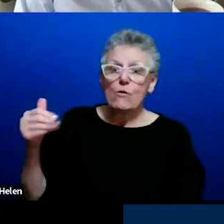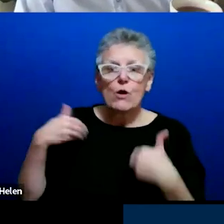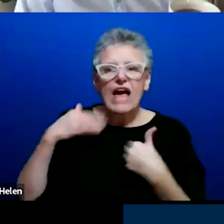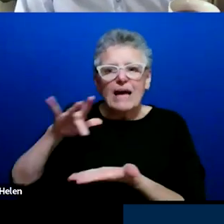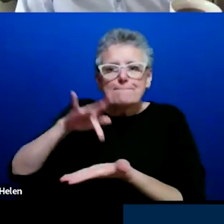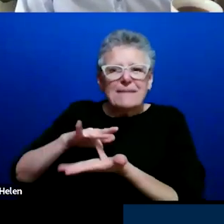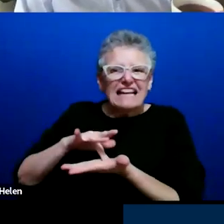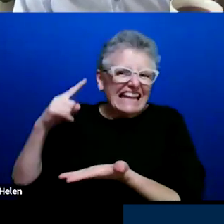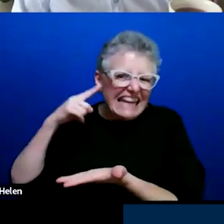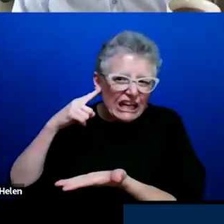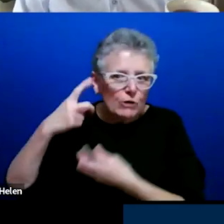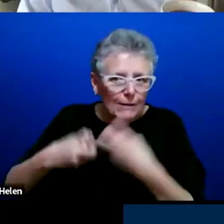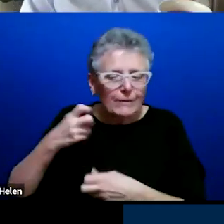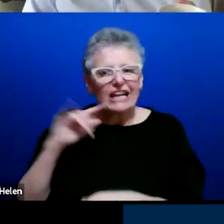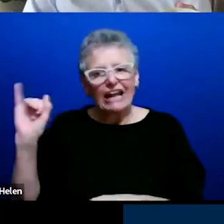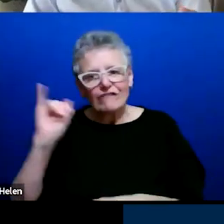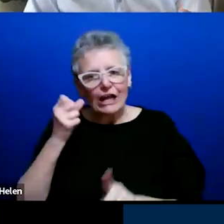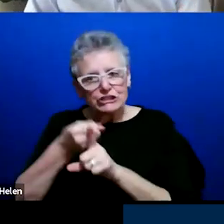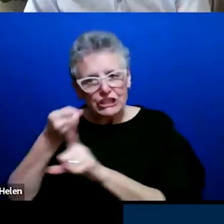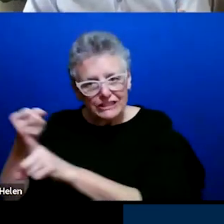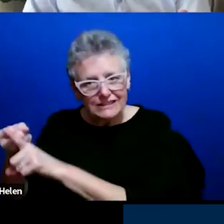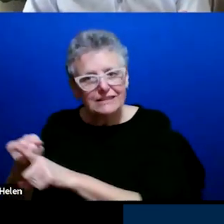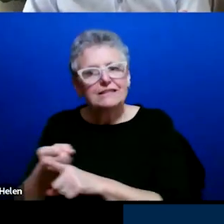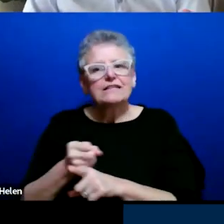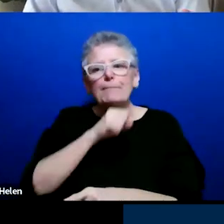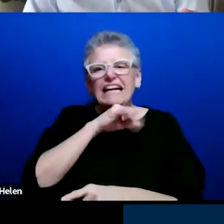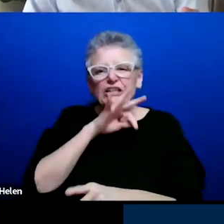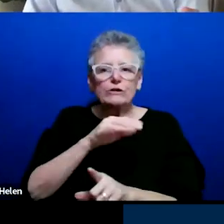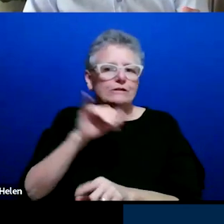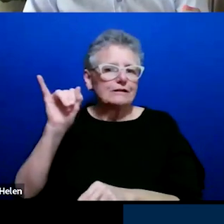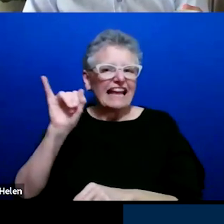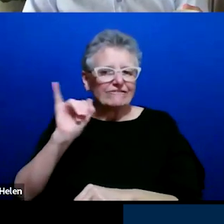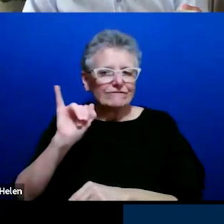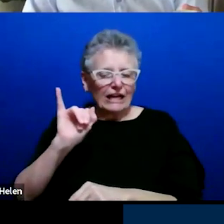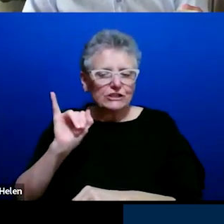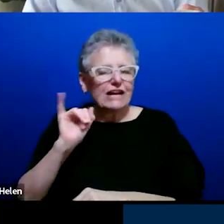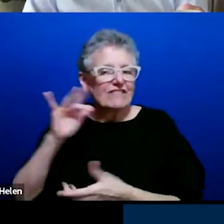ear issues, and then you have infection, bacterial infection of the inner ear.